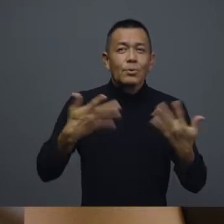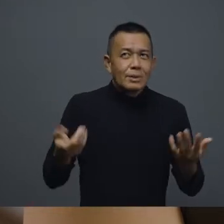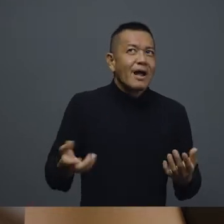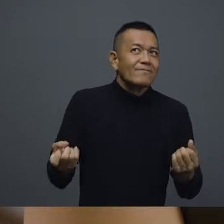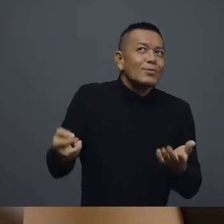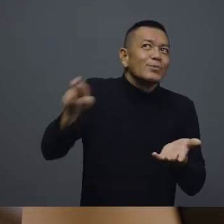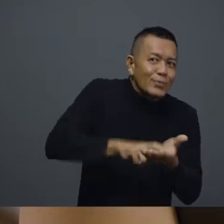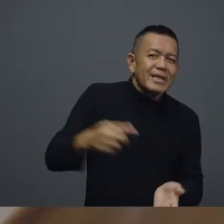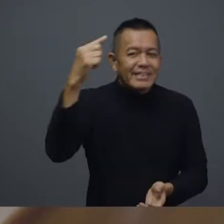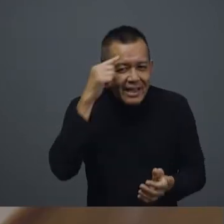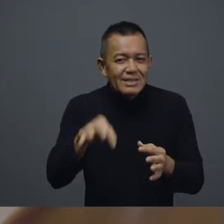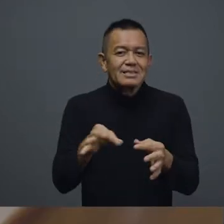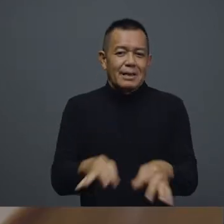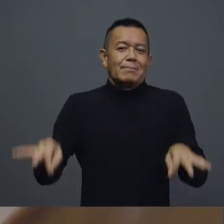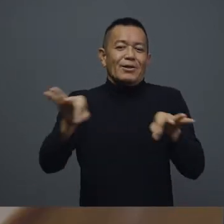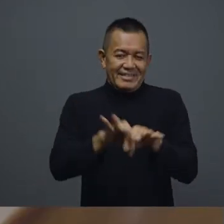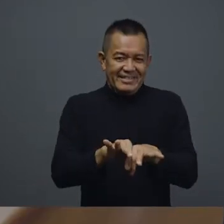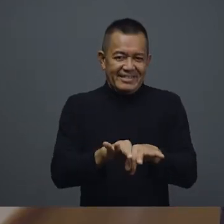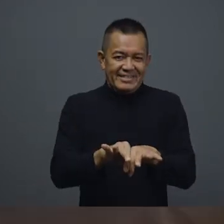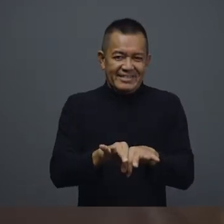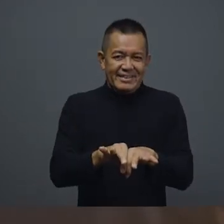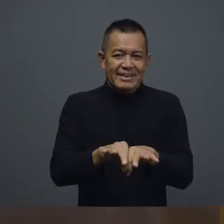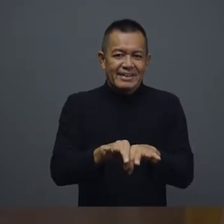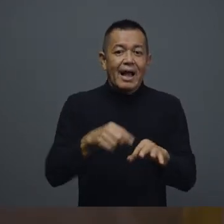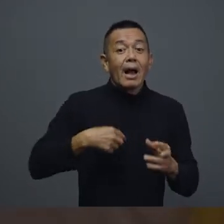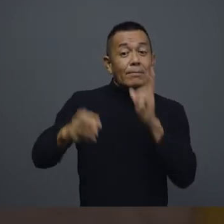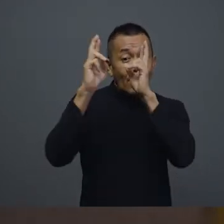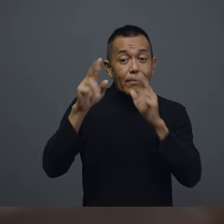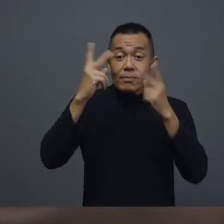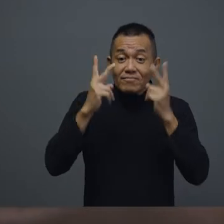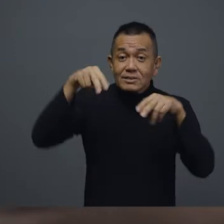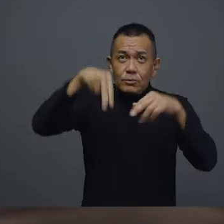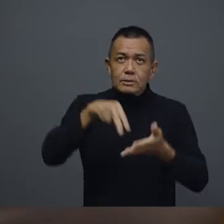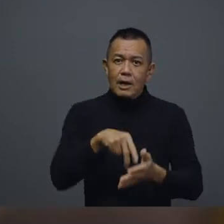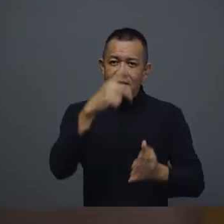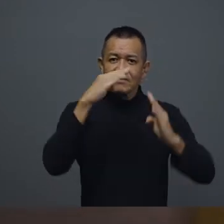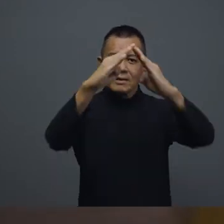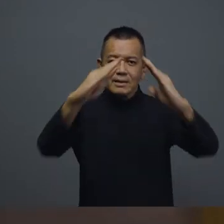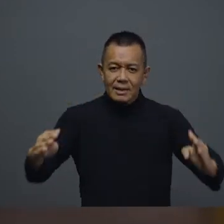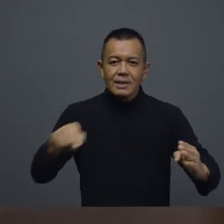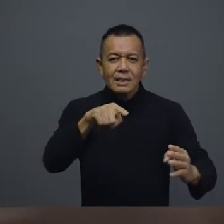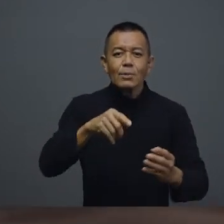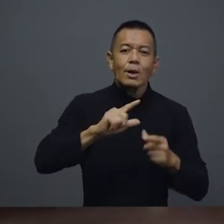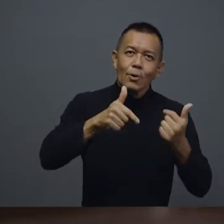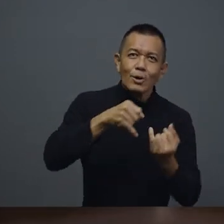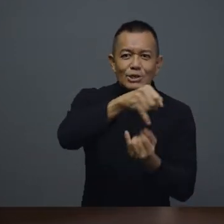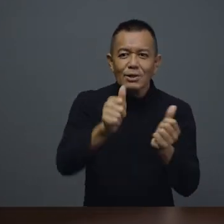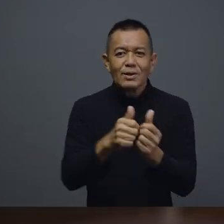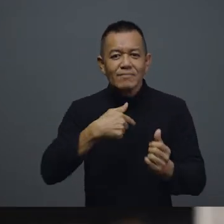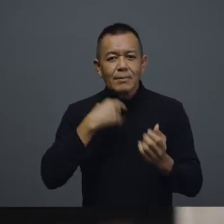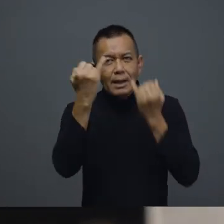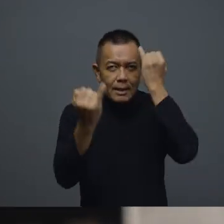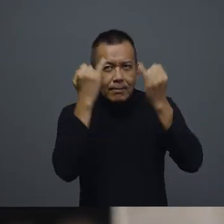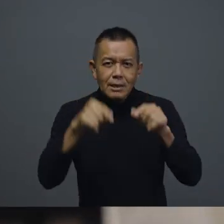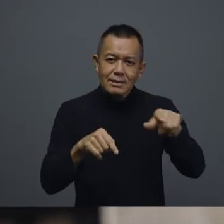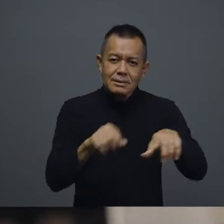the history of this district and really rethink their significance. So I'm hoping that when visitors stand in front of the work, they go on a journey with me